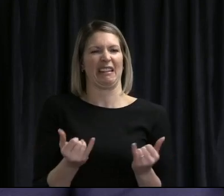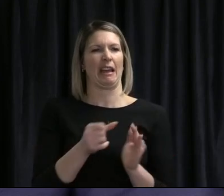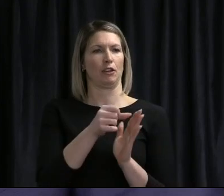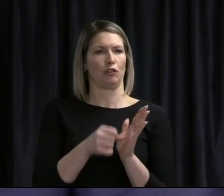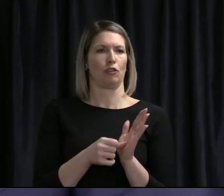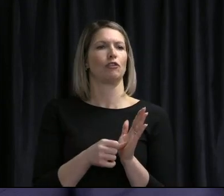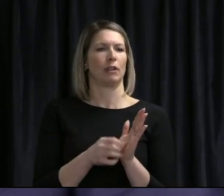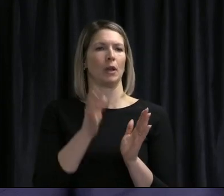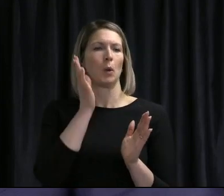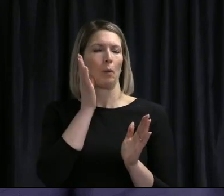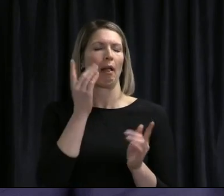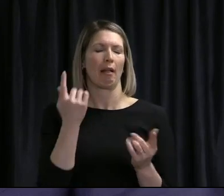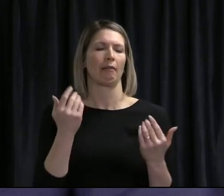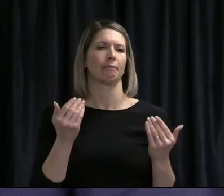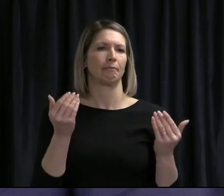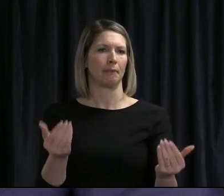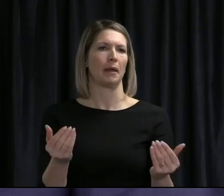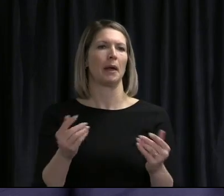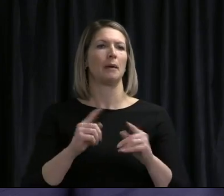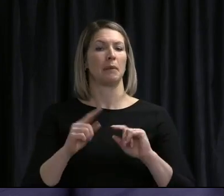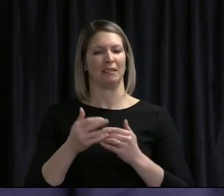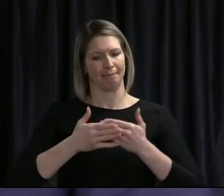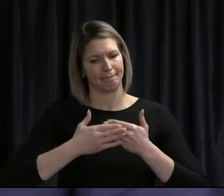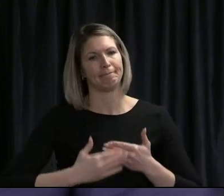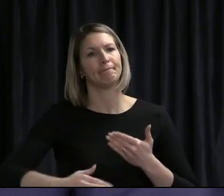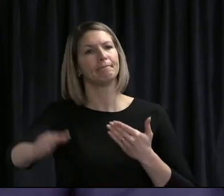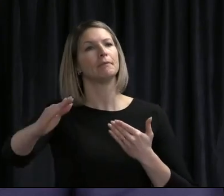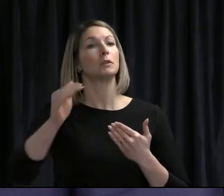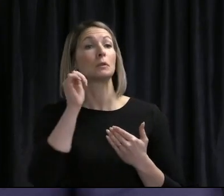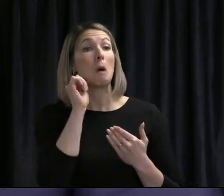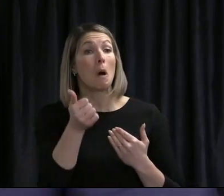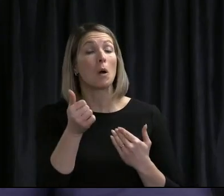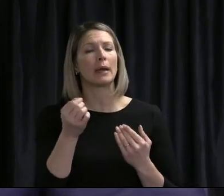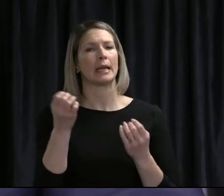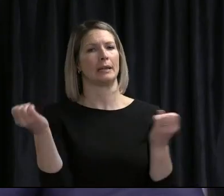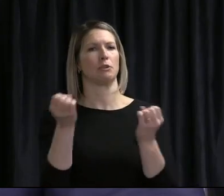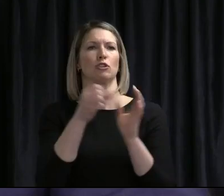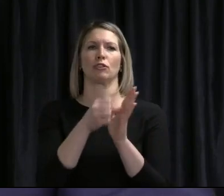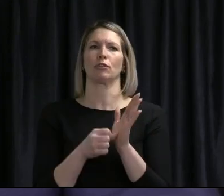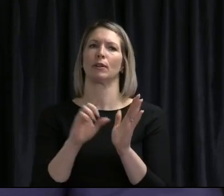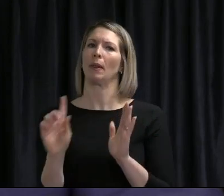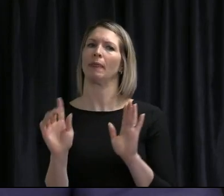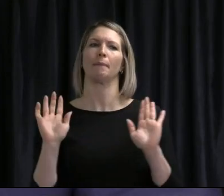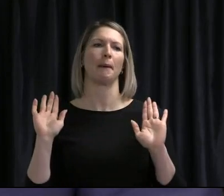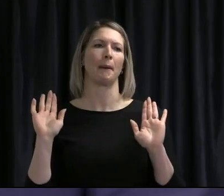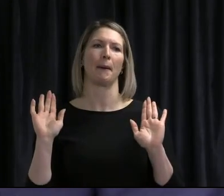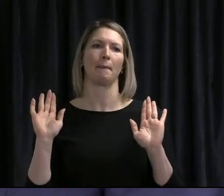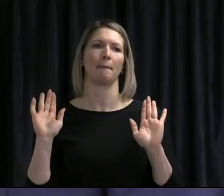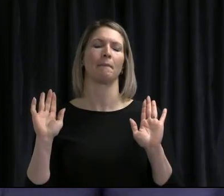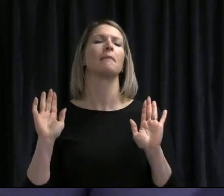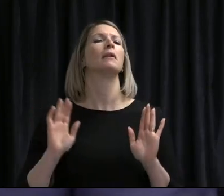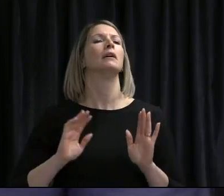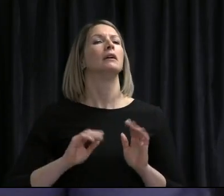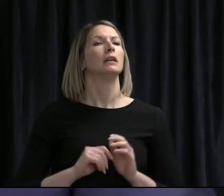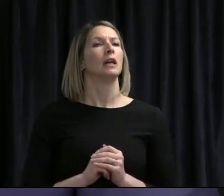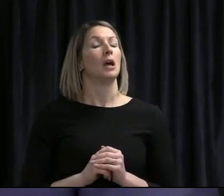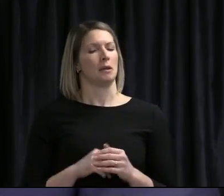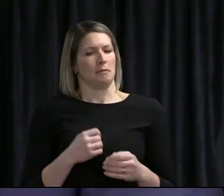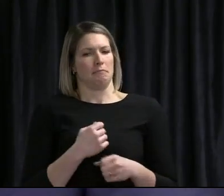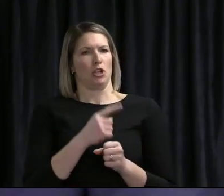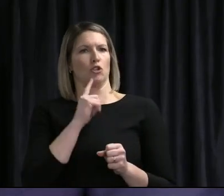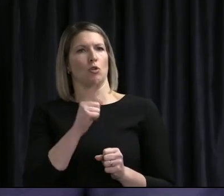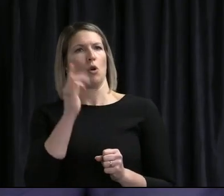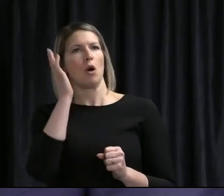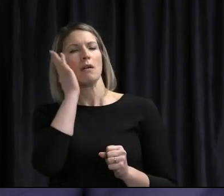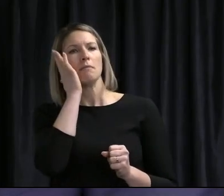a go-forward basis, it will be emergencies only. This will allow some washout time, as it were, to empty some